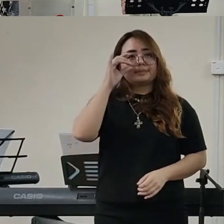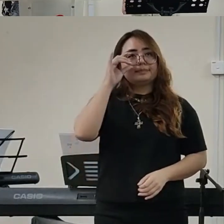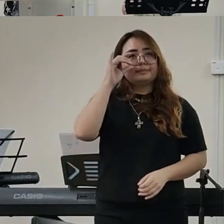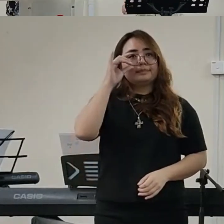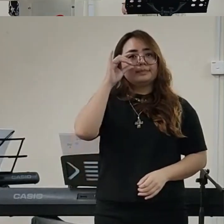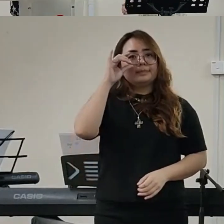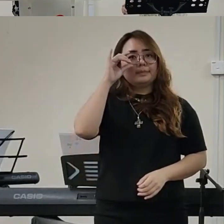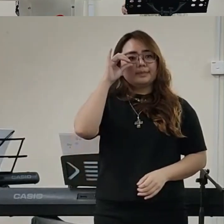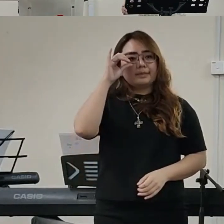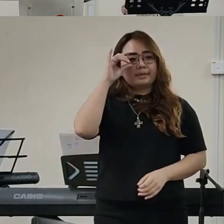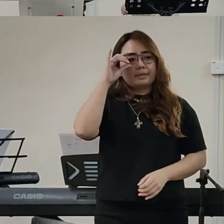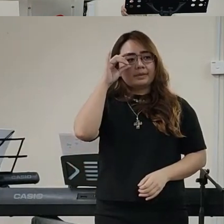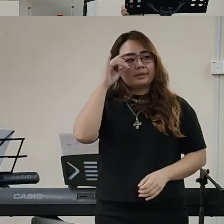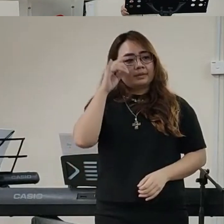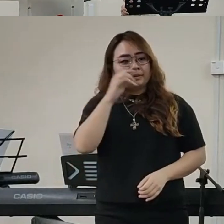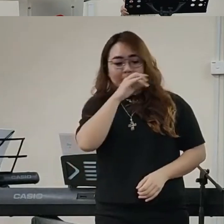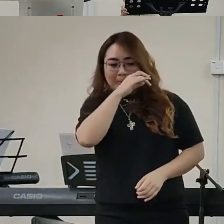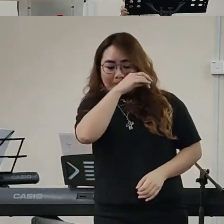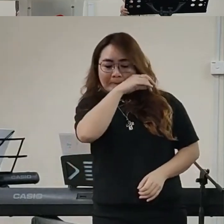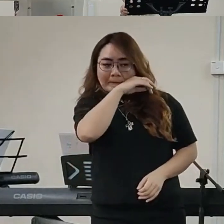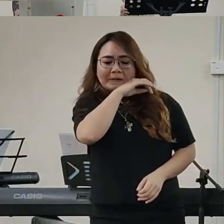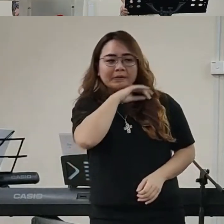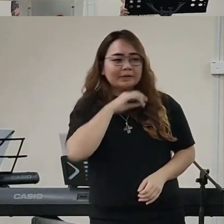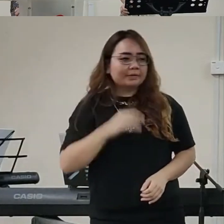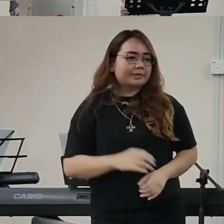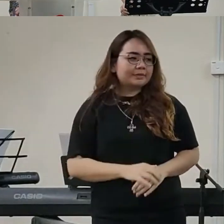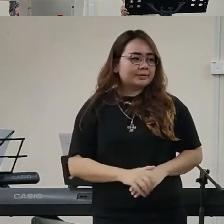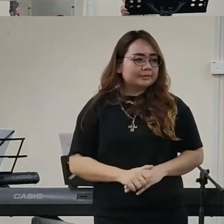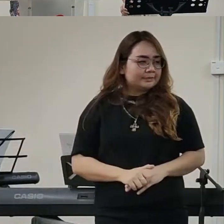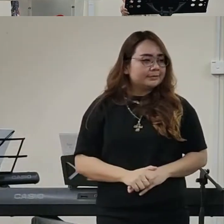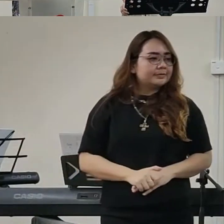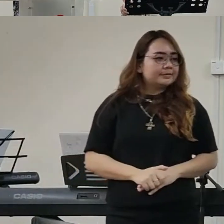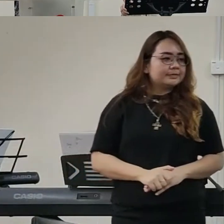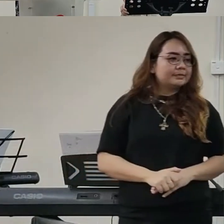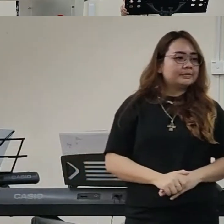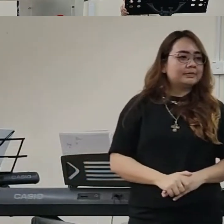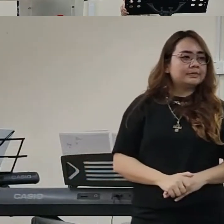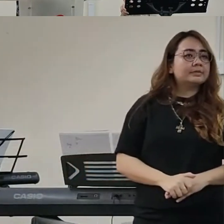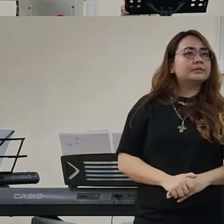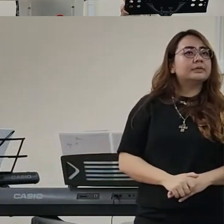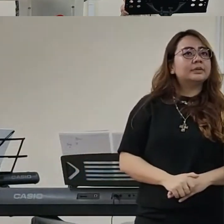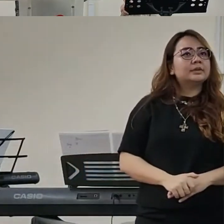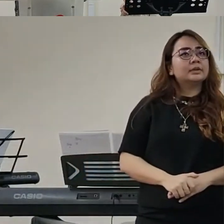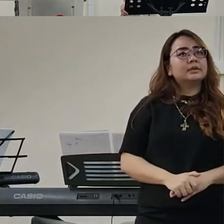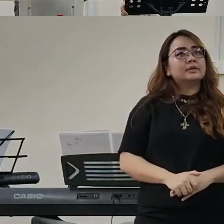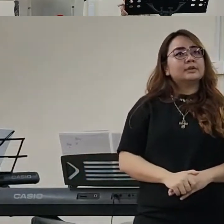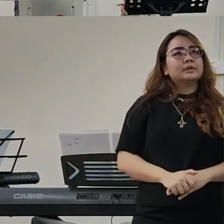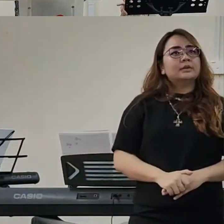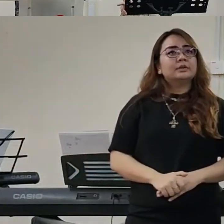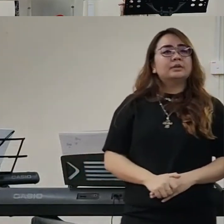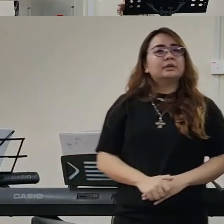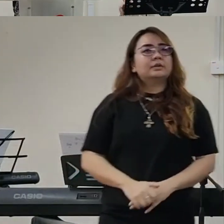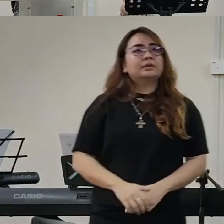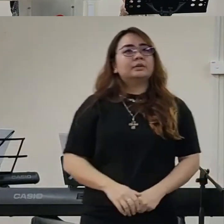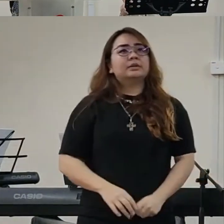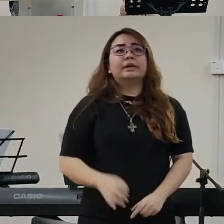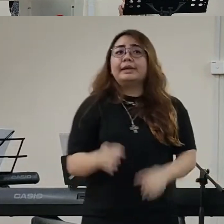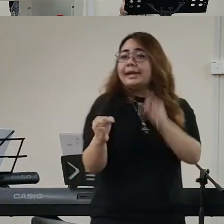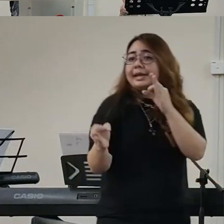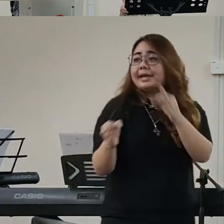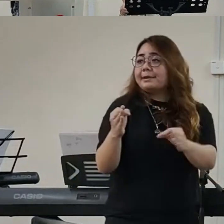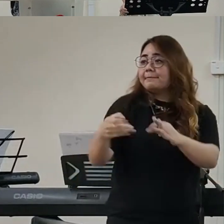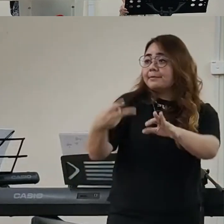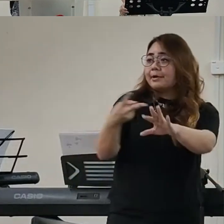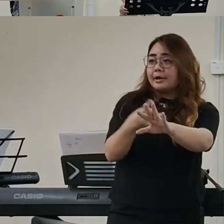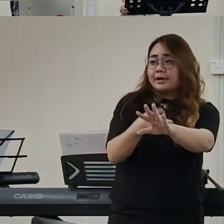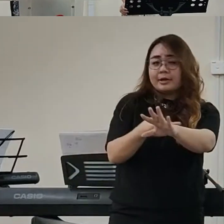pay attention.If you are going to be a shepherd, pay attention. CG leaders, pay attention. You are a shepherd.